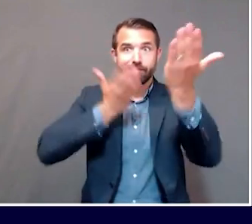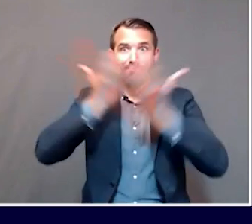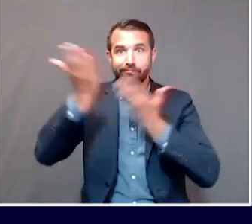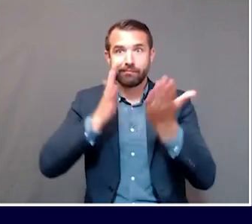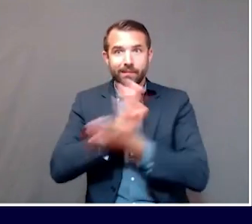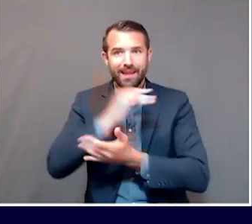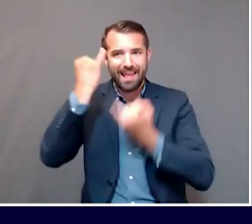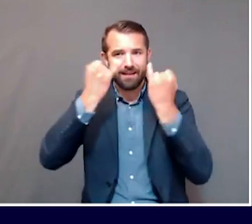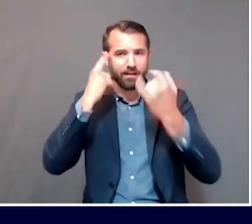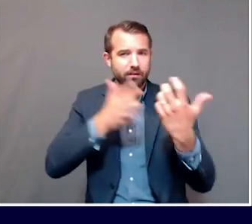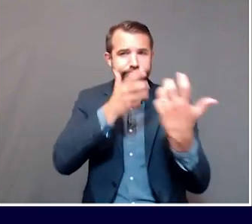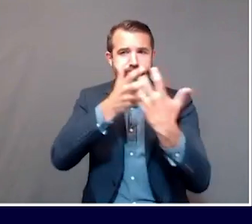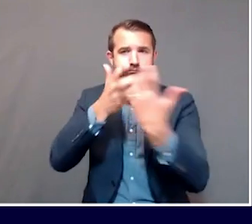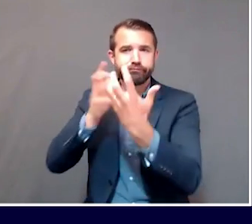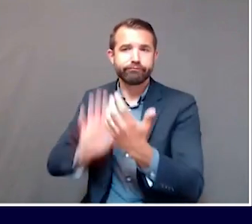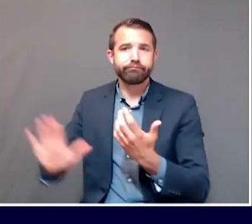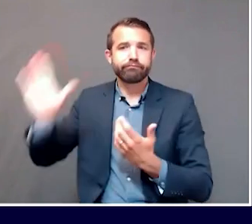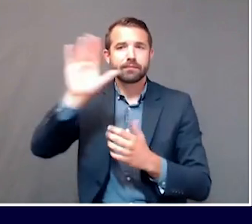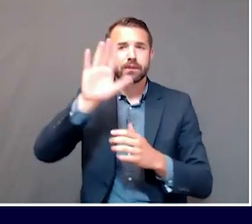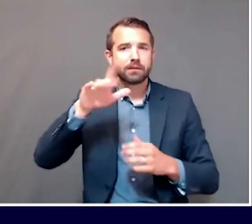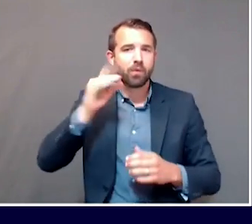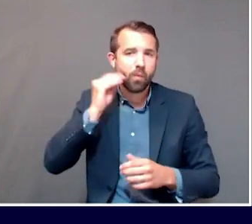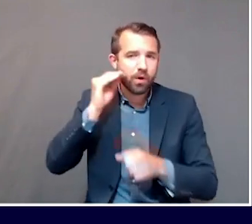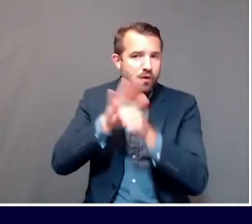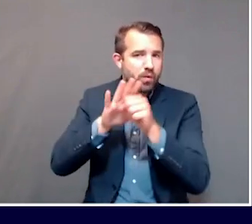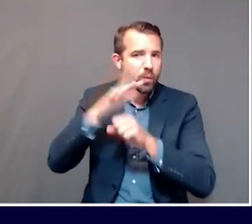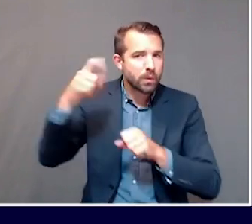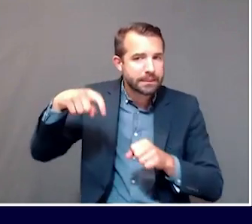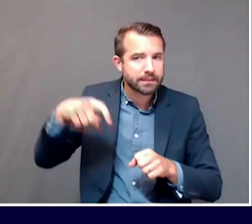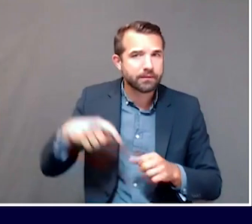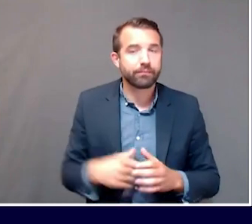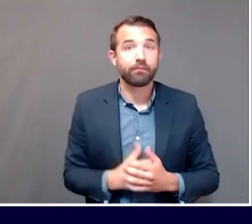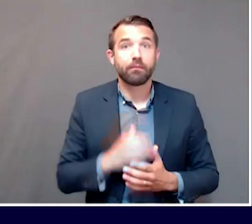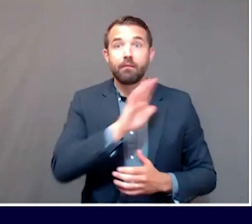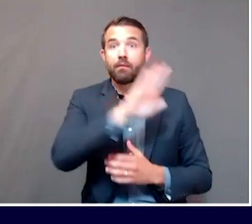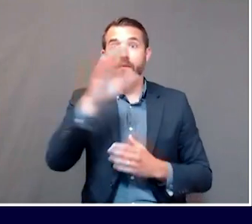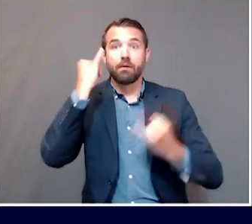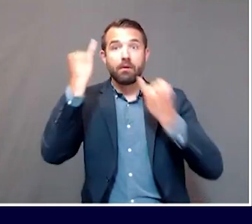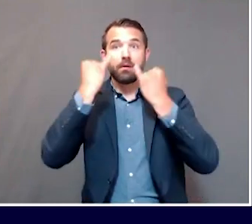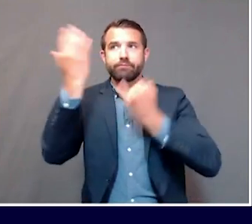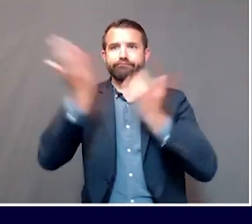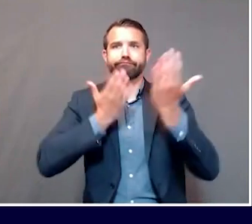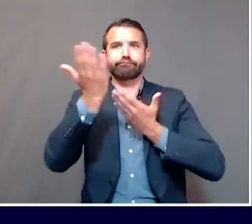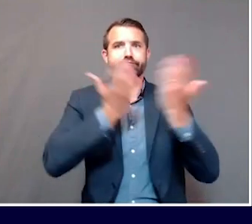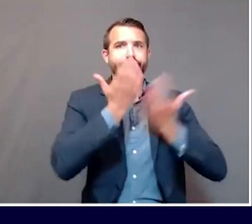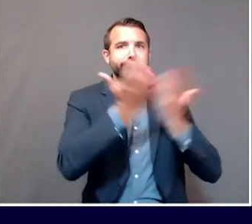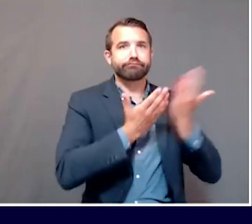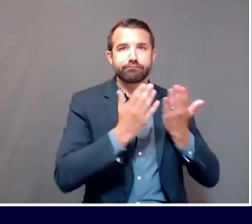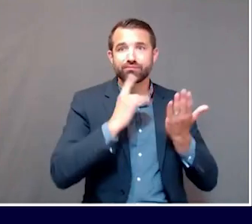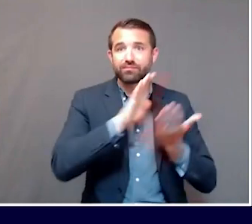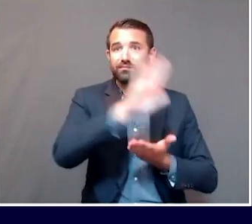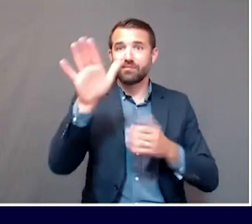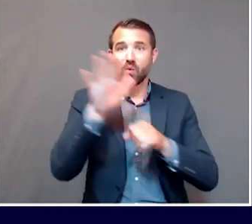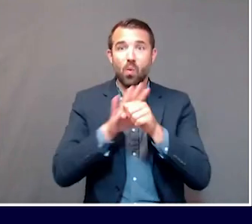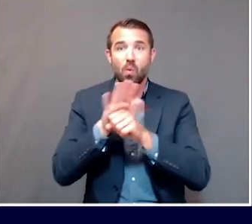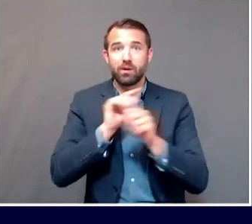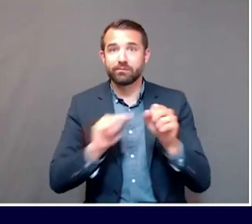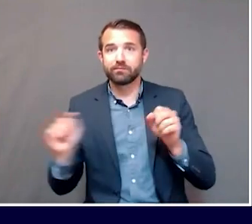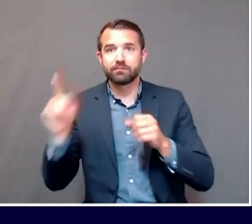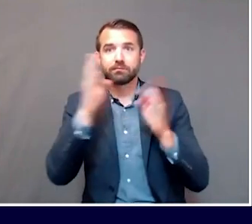risks are to their own population. Having those ideas come together in local plans has been a really exciting part of our